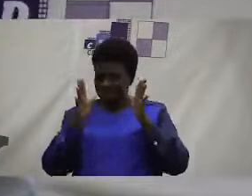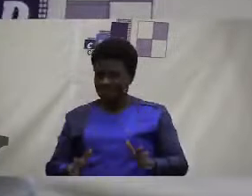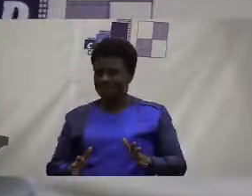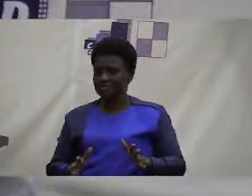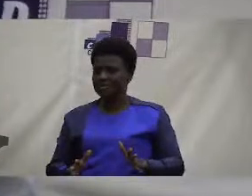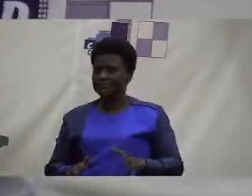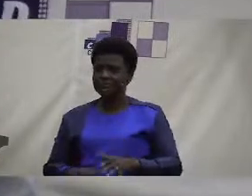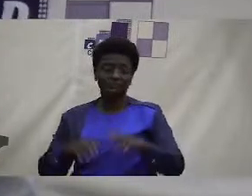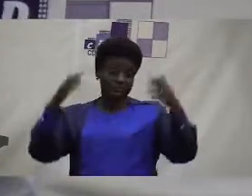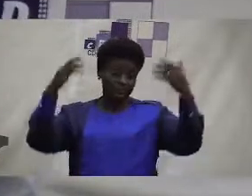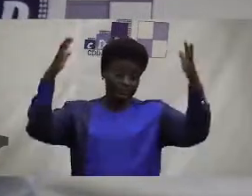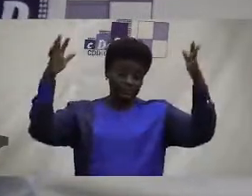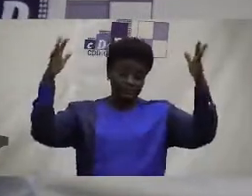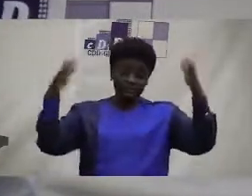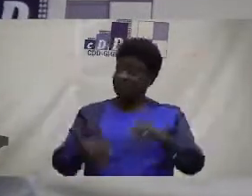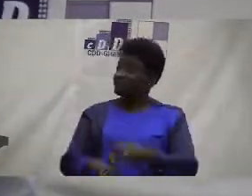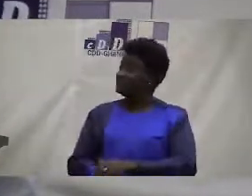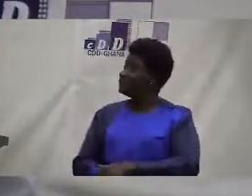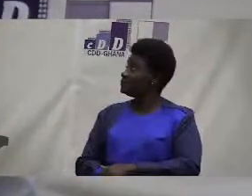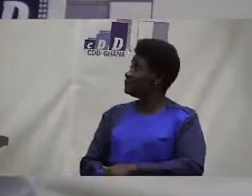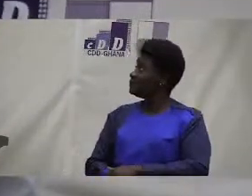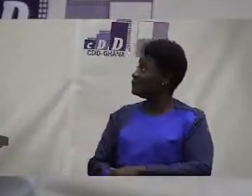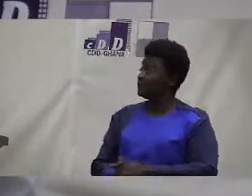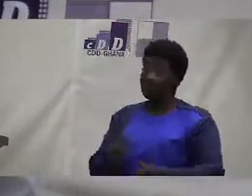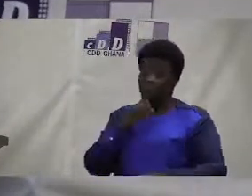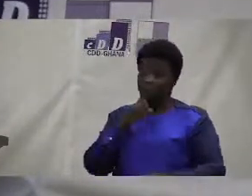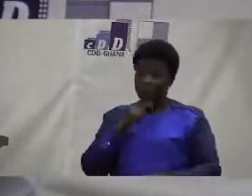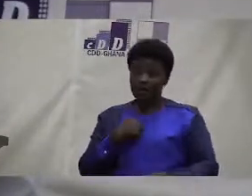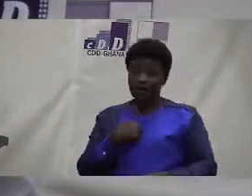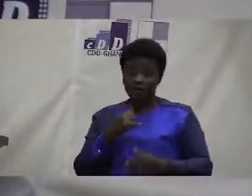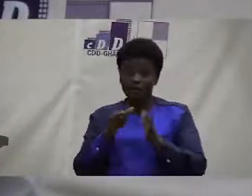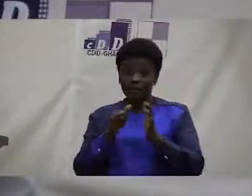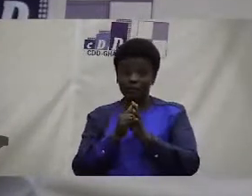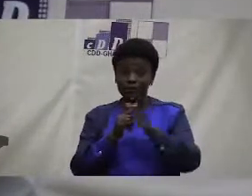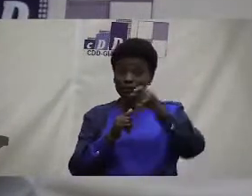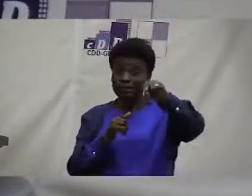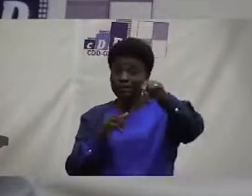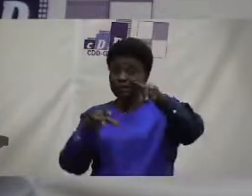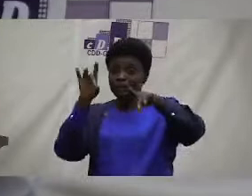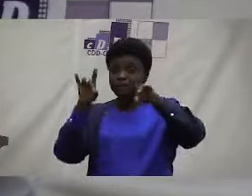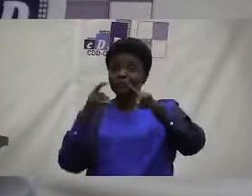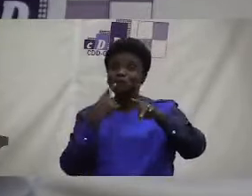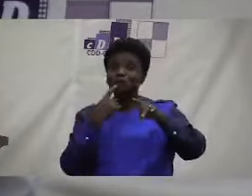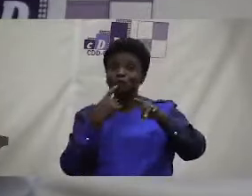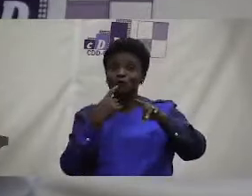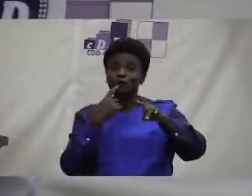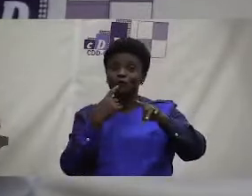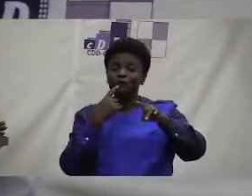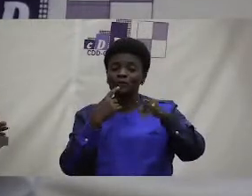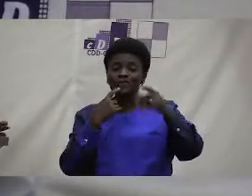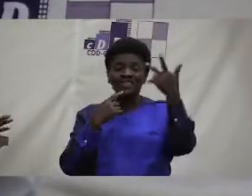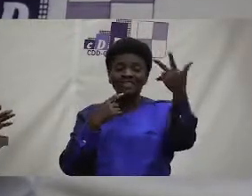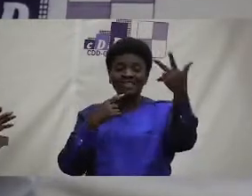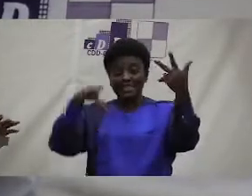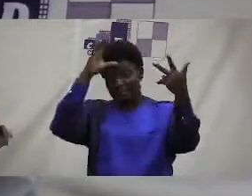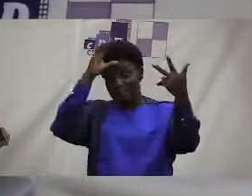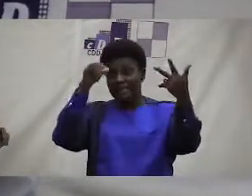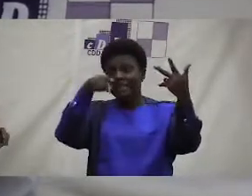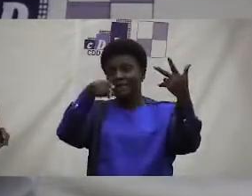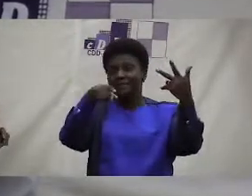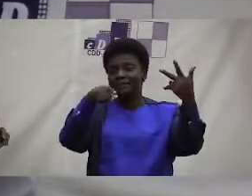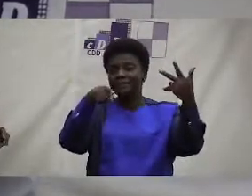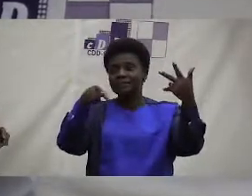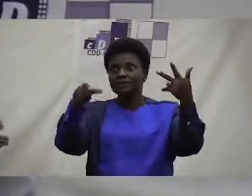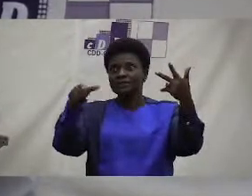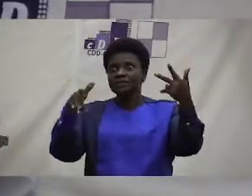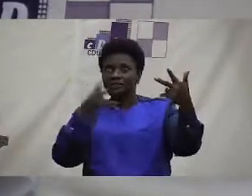I'll try to draw a triangle just there. Three men caught my attention, but unfortunately, a lady's hand is